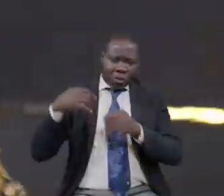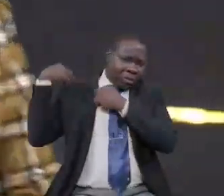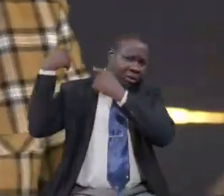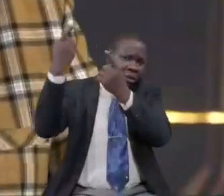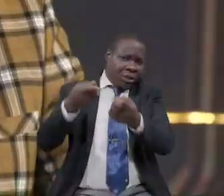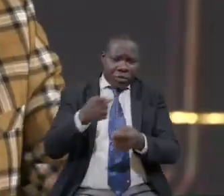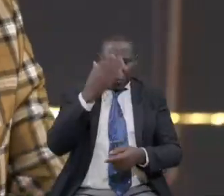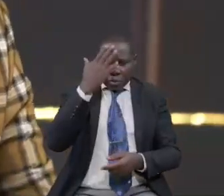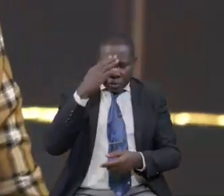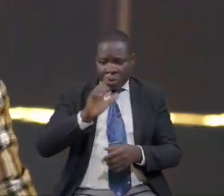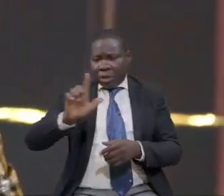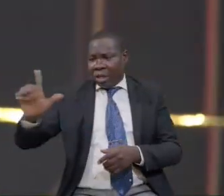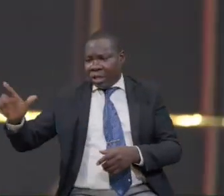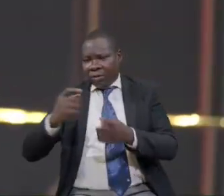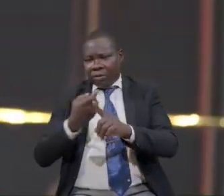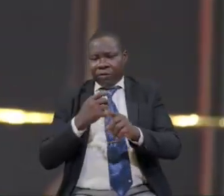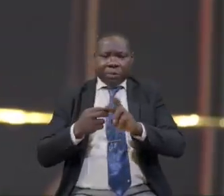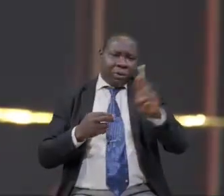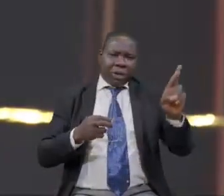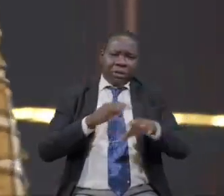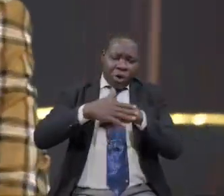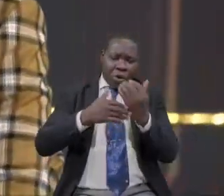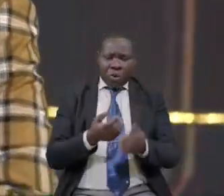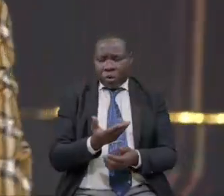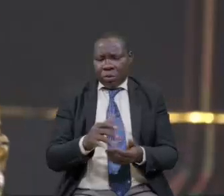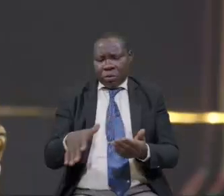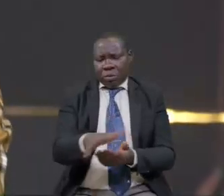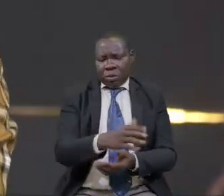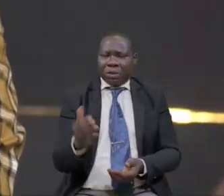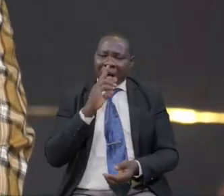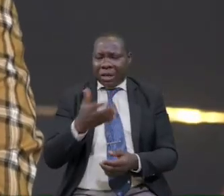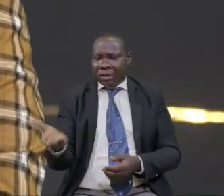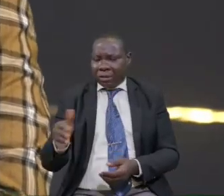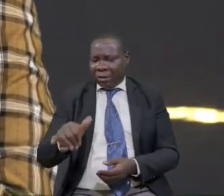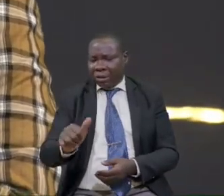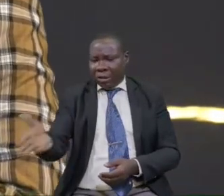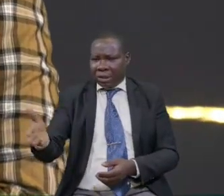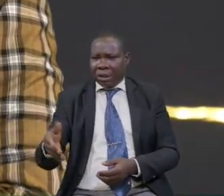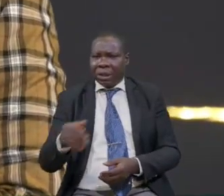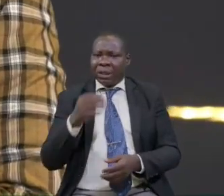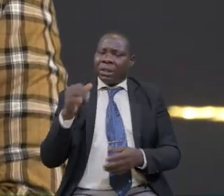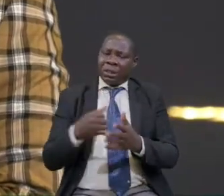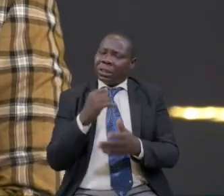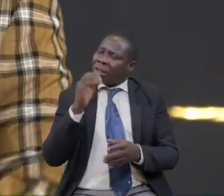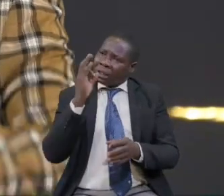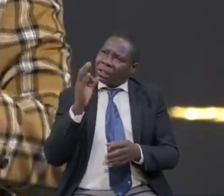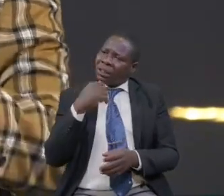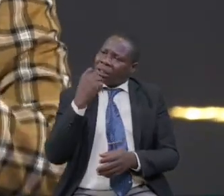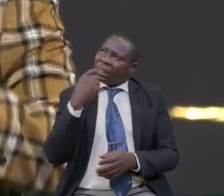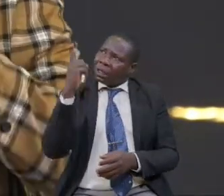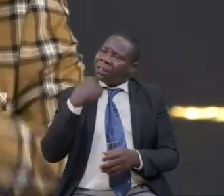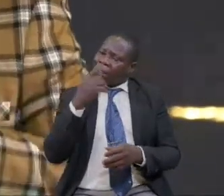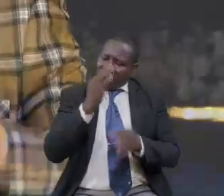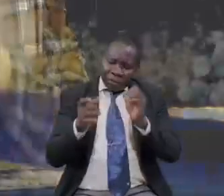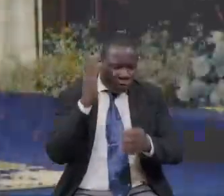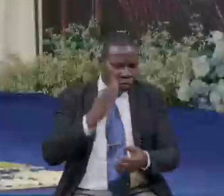from right, all those things are still there. It says if you're going to follow the Lord, here comes your